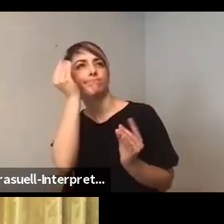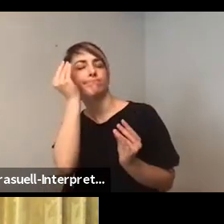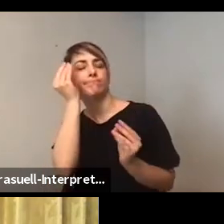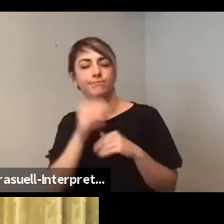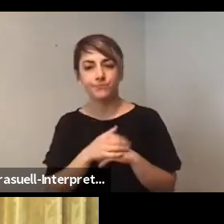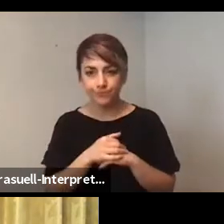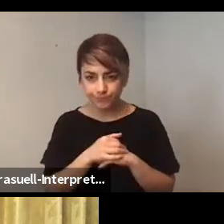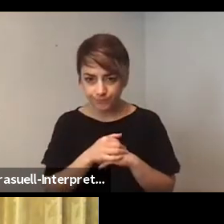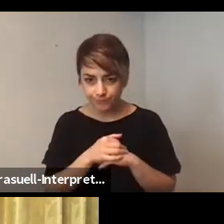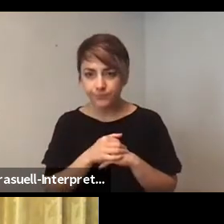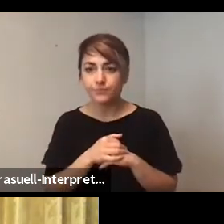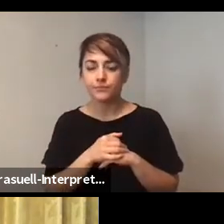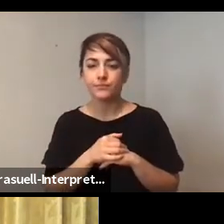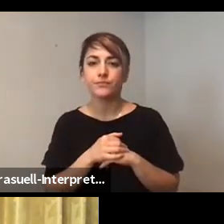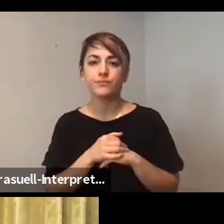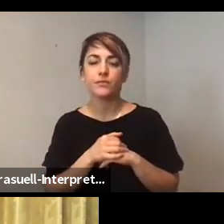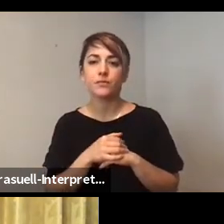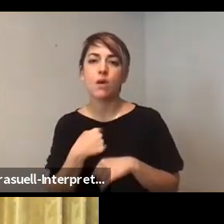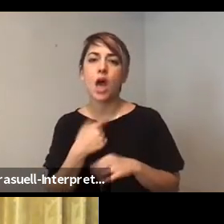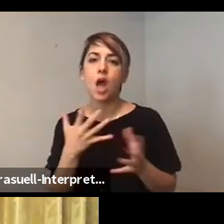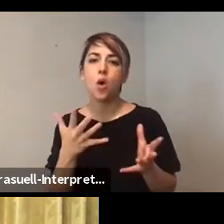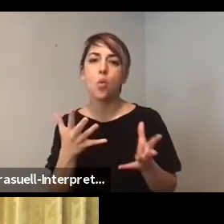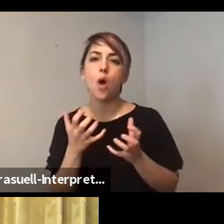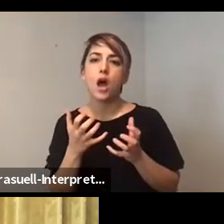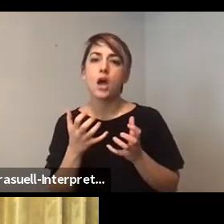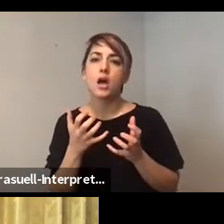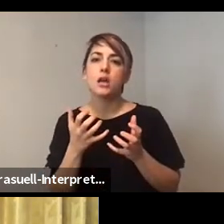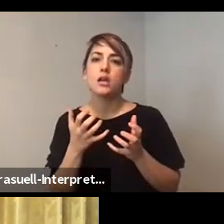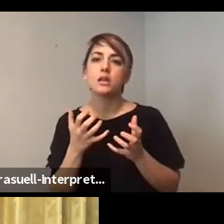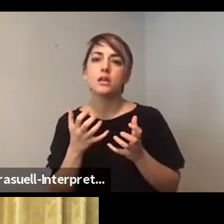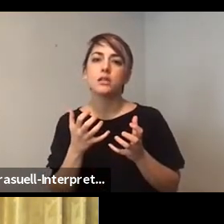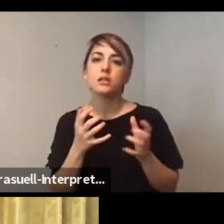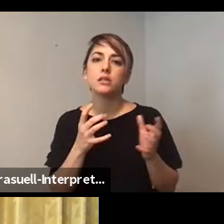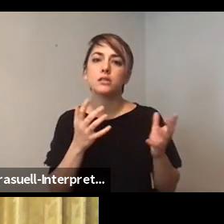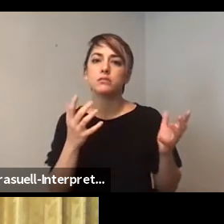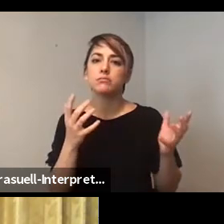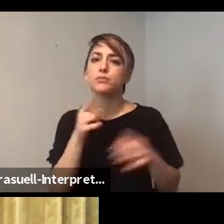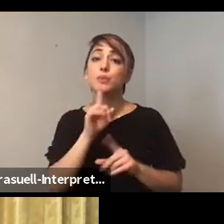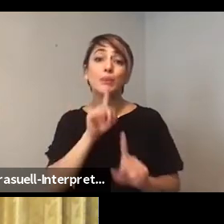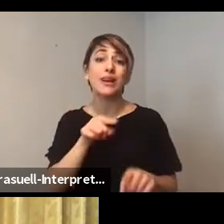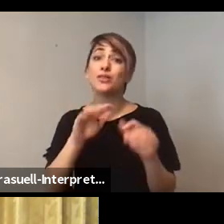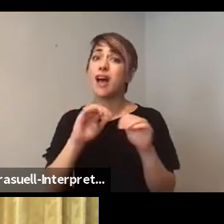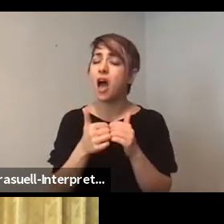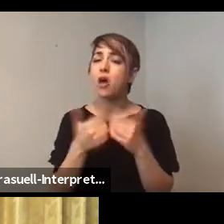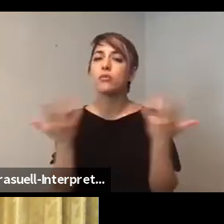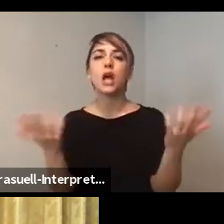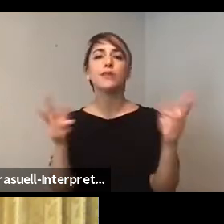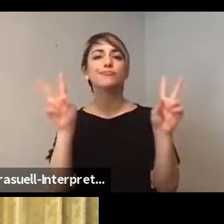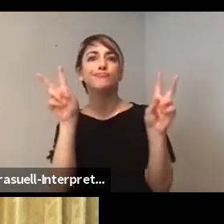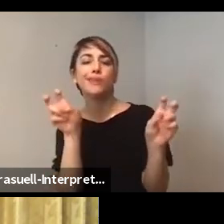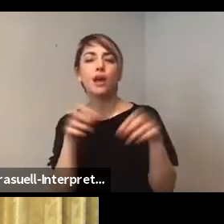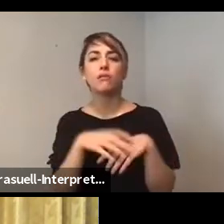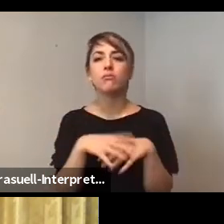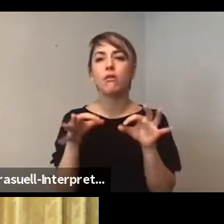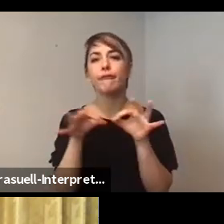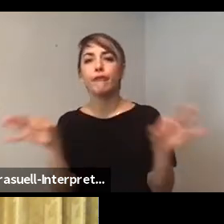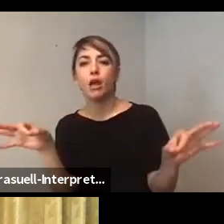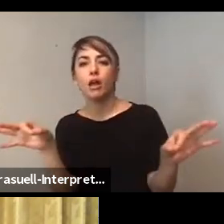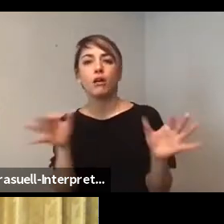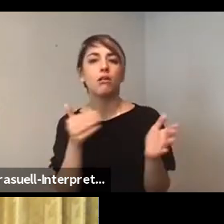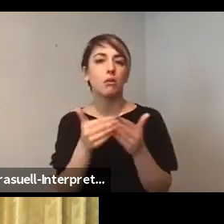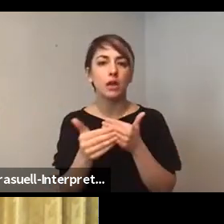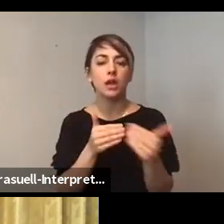as a title or maybe as a question or a phrase or whatever. If you want to refer to that during